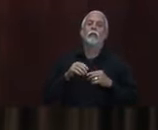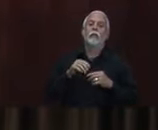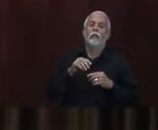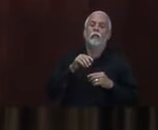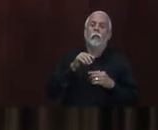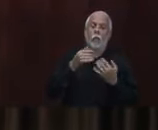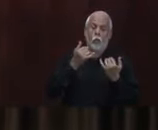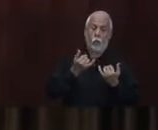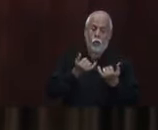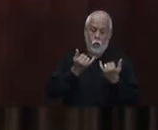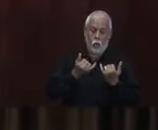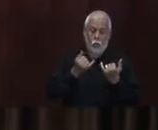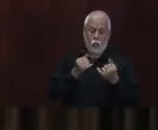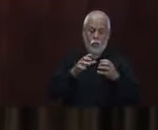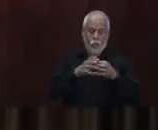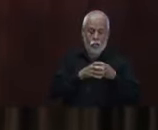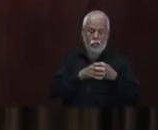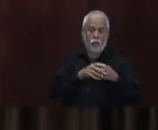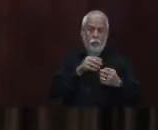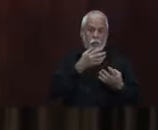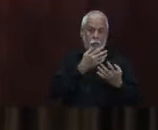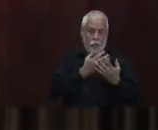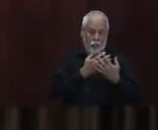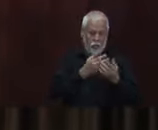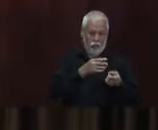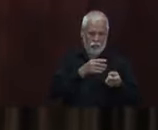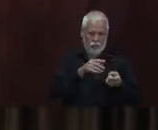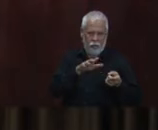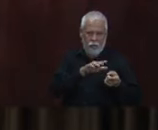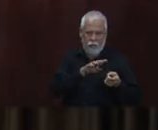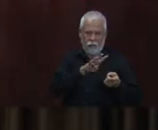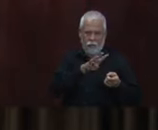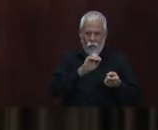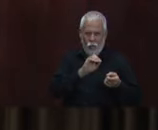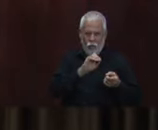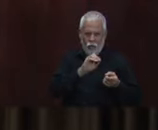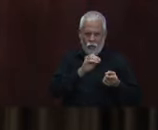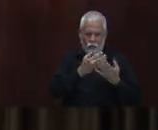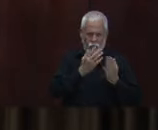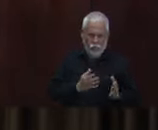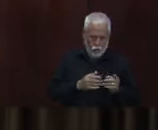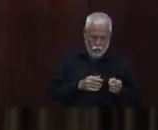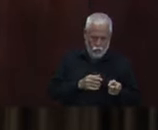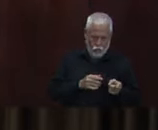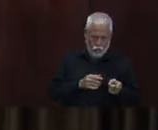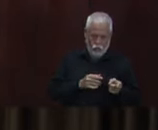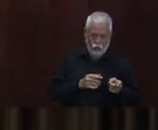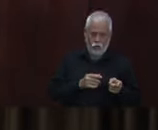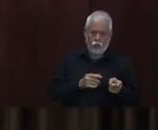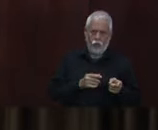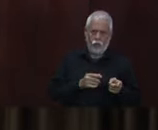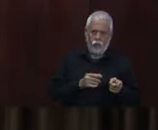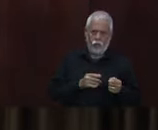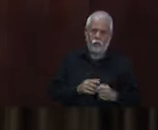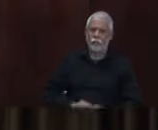The current cluster at the prison is roughly 40 inmates.